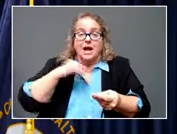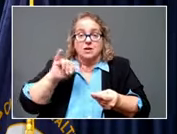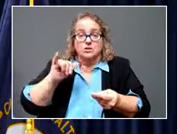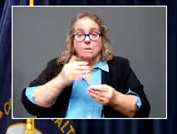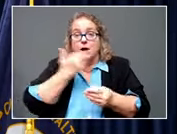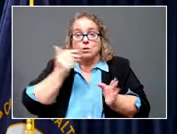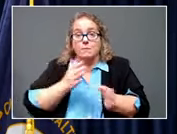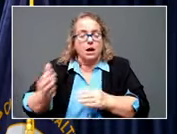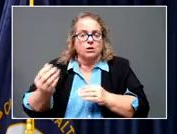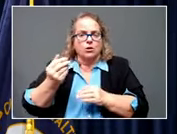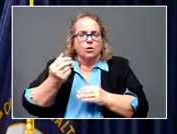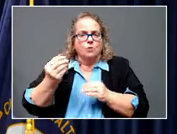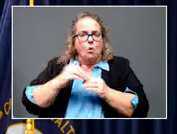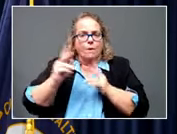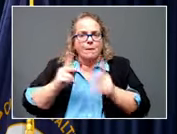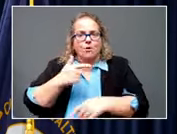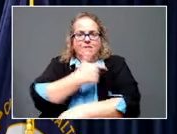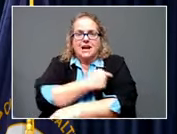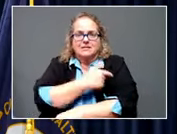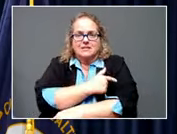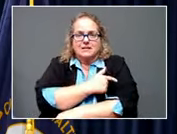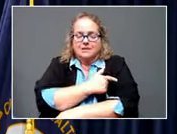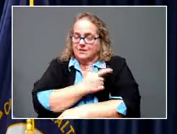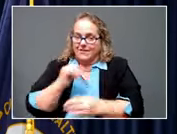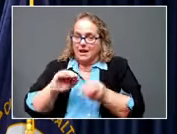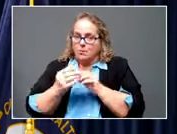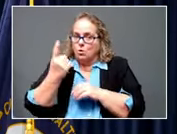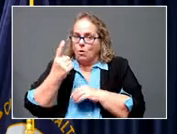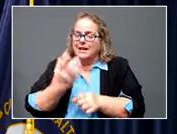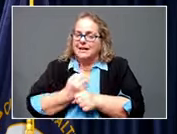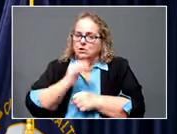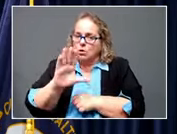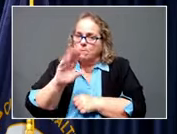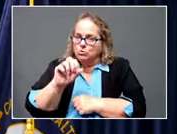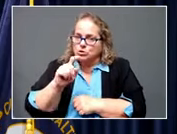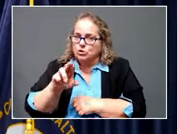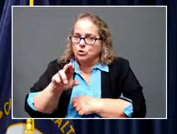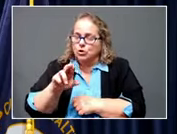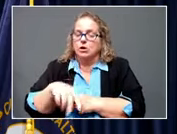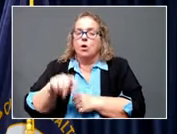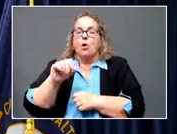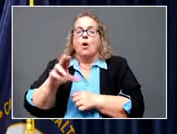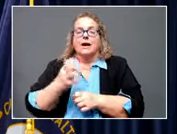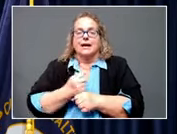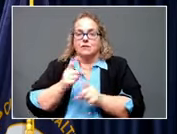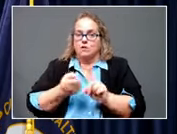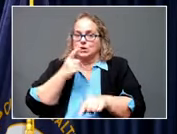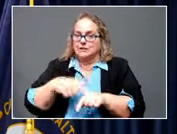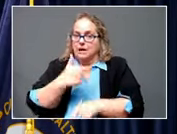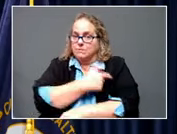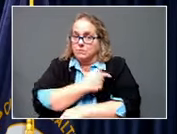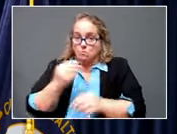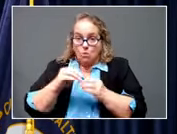people could help us do is get their booster if they're vaccinated or get vaccinated for the first time. More people boosted